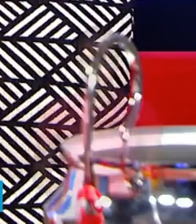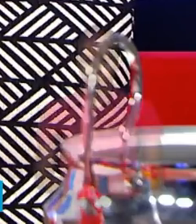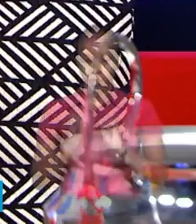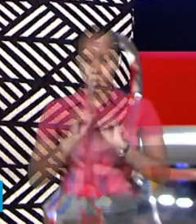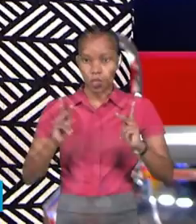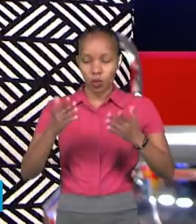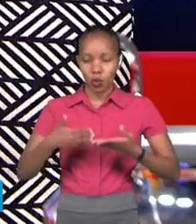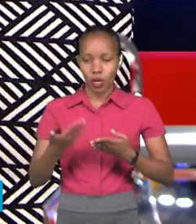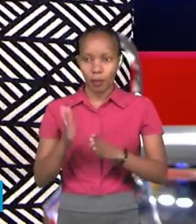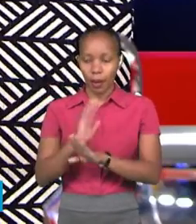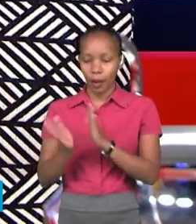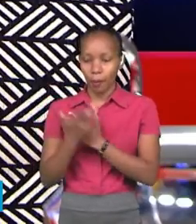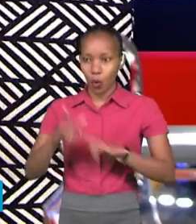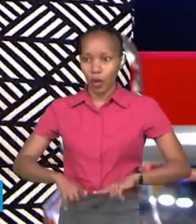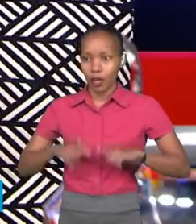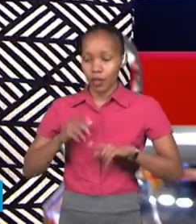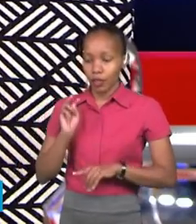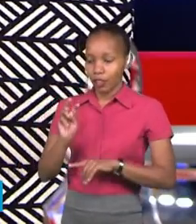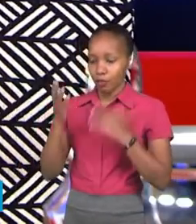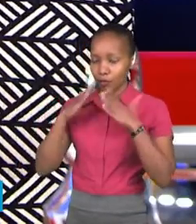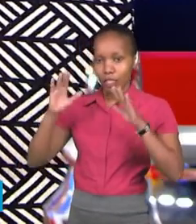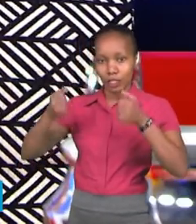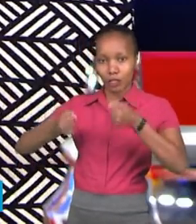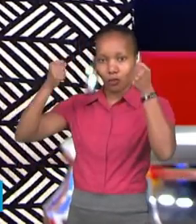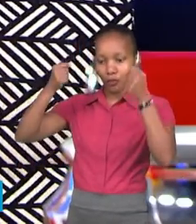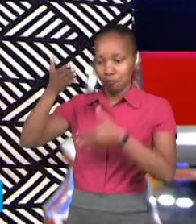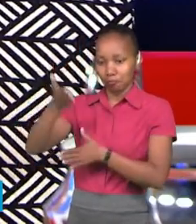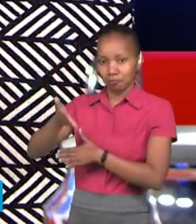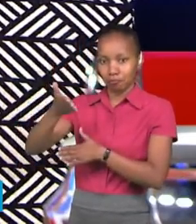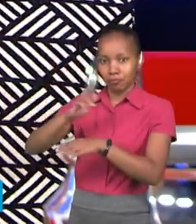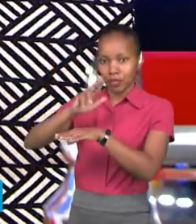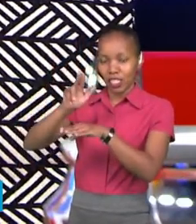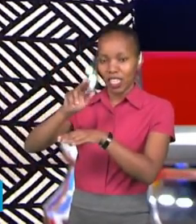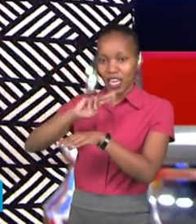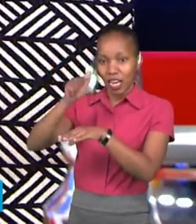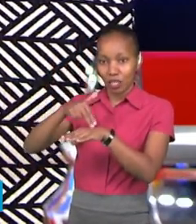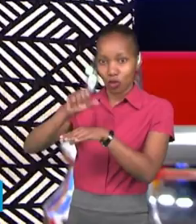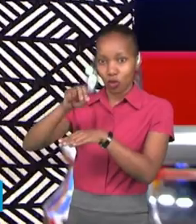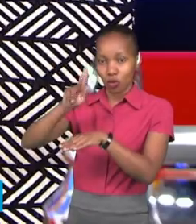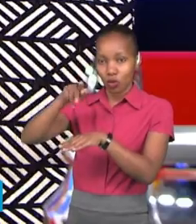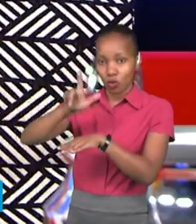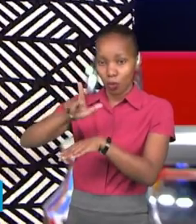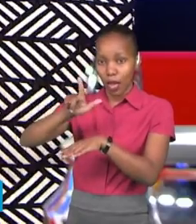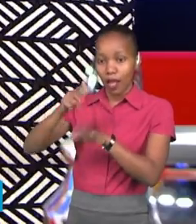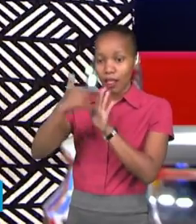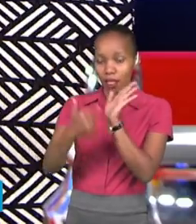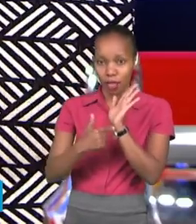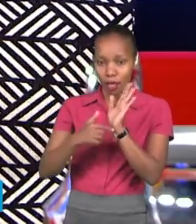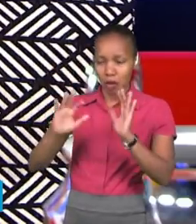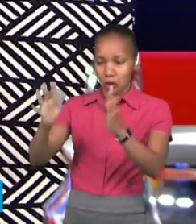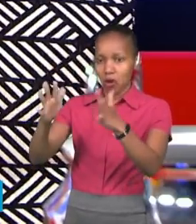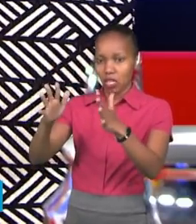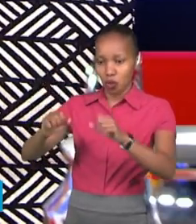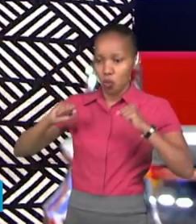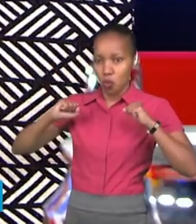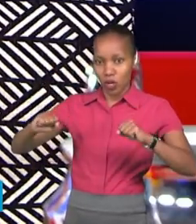All right, welcome back to Morning Live. As you can see, the trophy is here, the National Super League trophy, and congratulations to Wazito FC. They